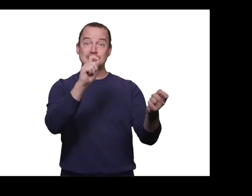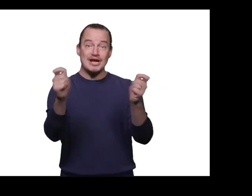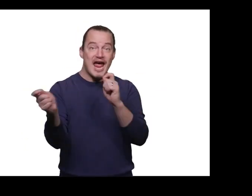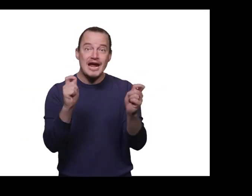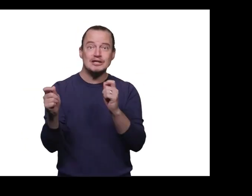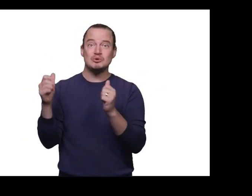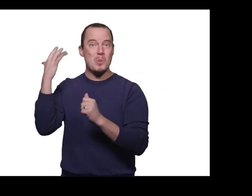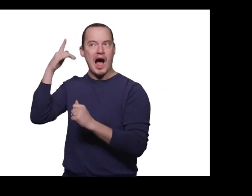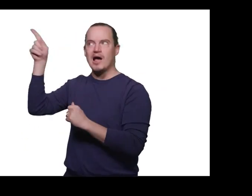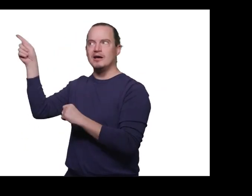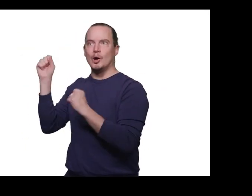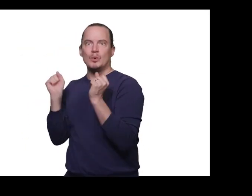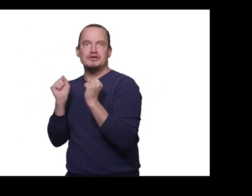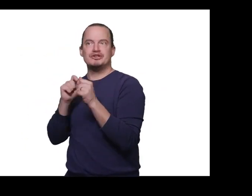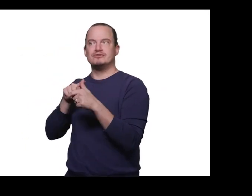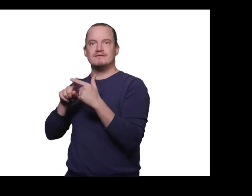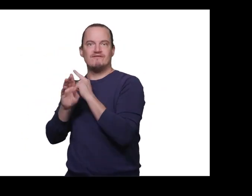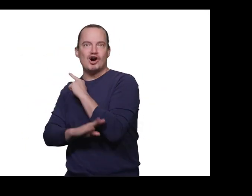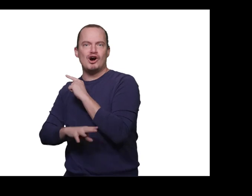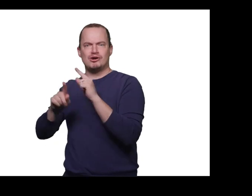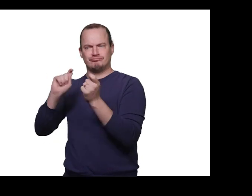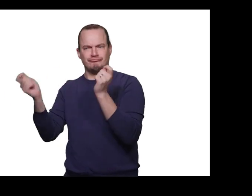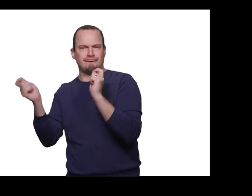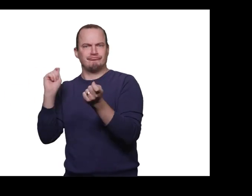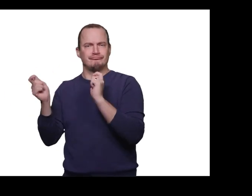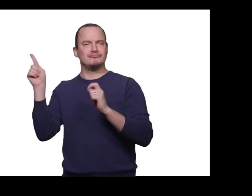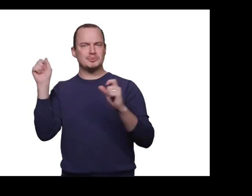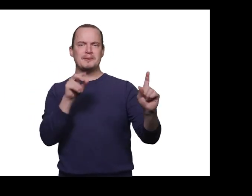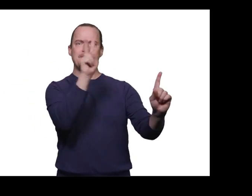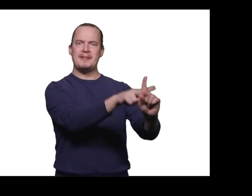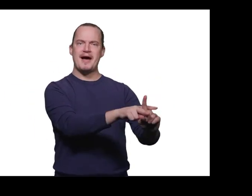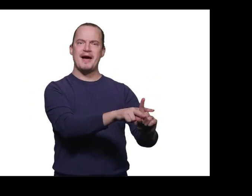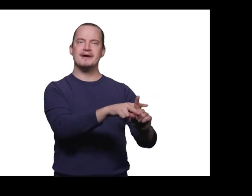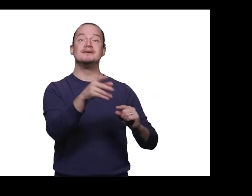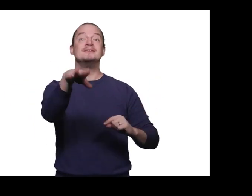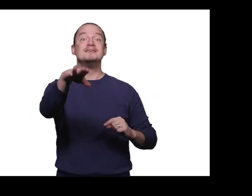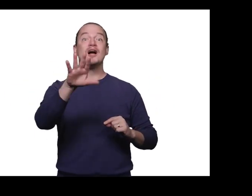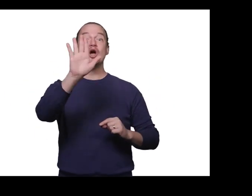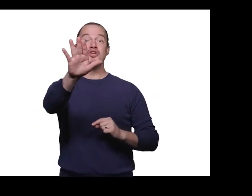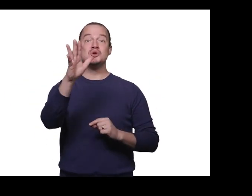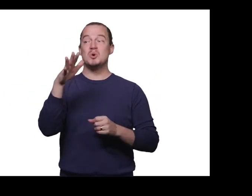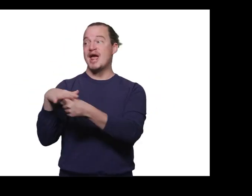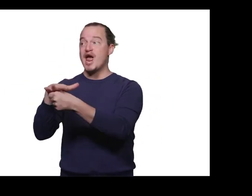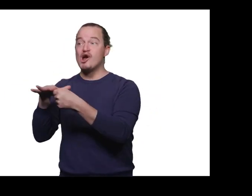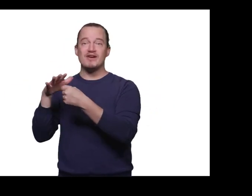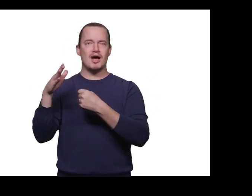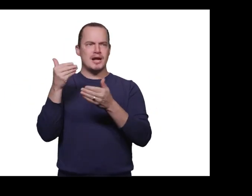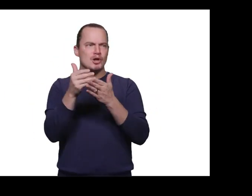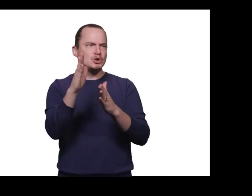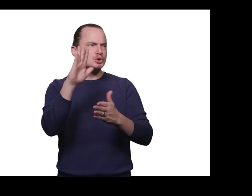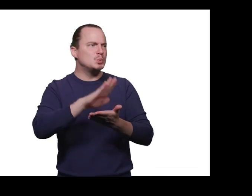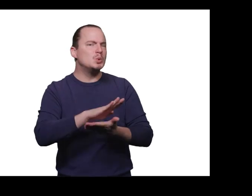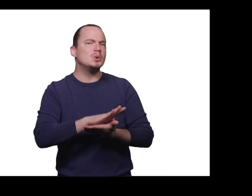with the seasons. My favorite thing to do with a tree like this is pick one tree in your neighborhood,